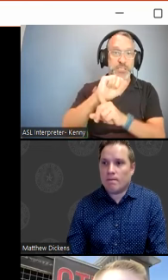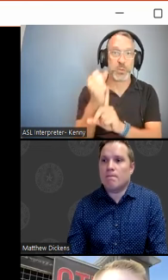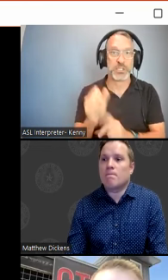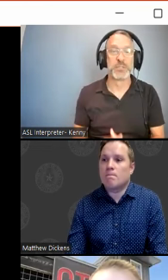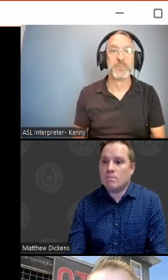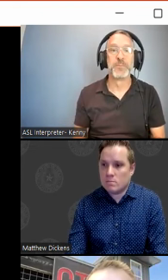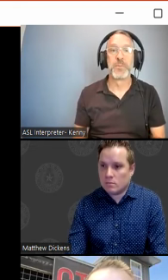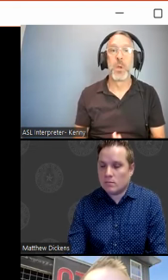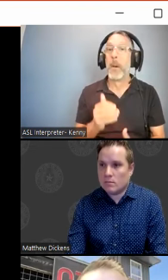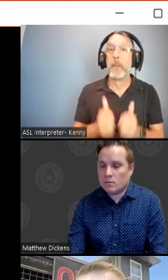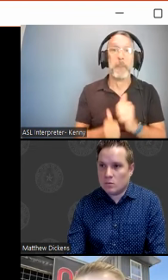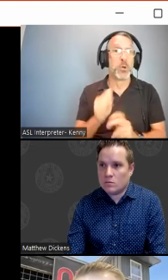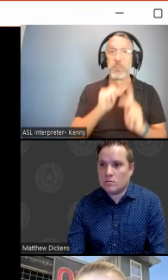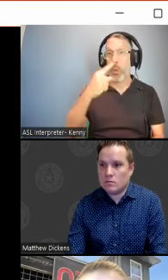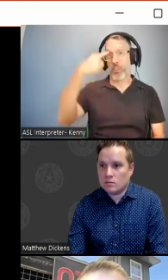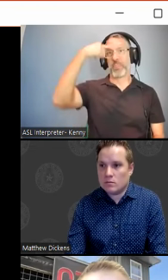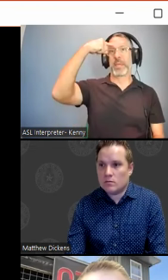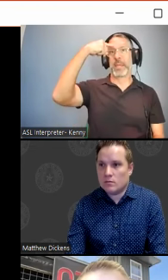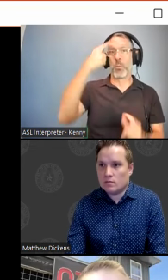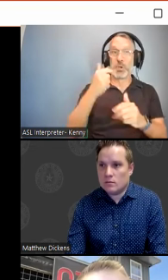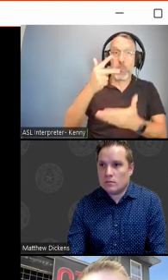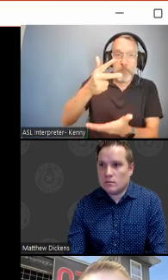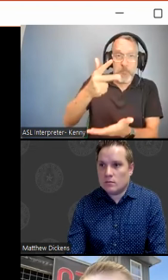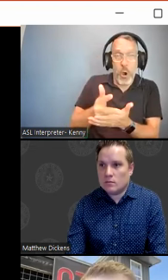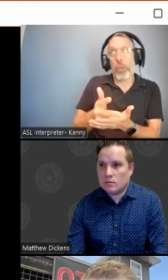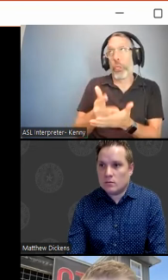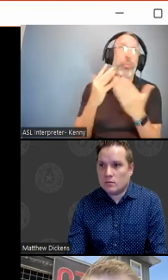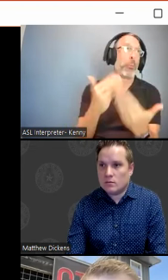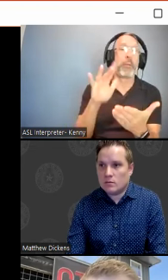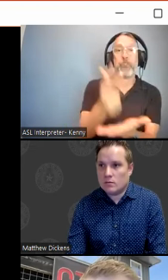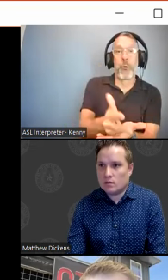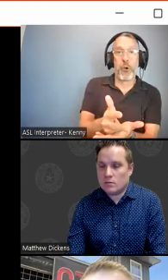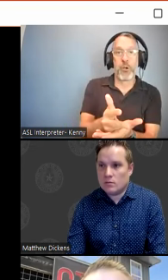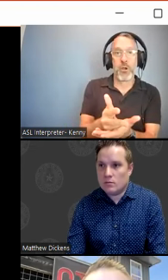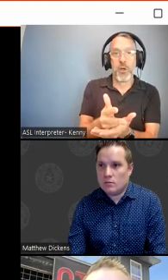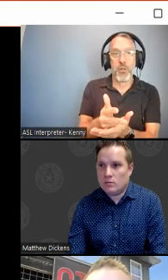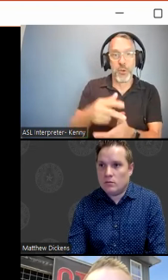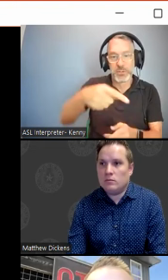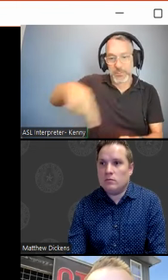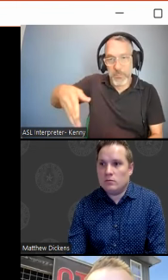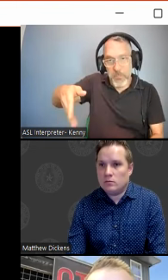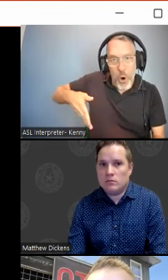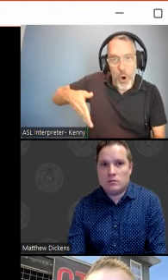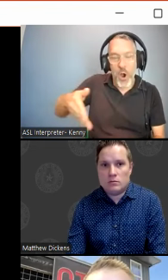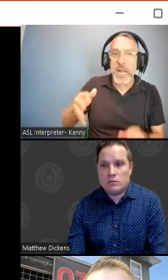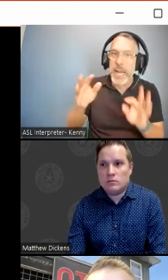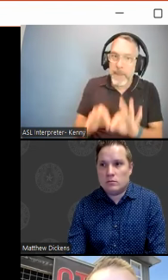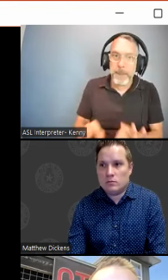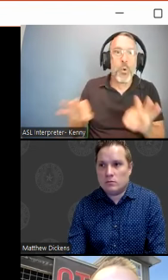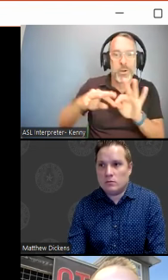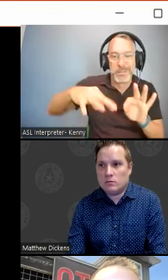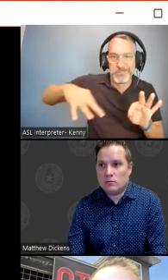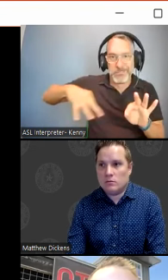don't think about is when you park in that accessible space, those crosshatch marks are so vital.